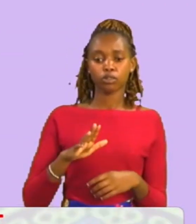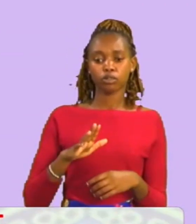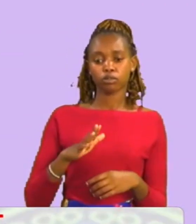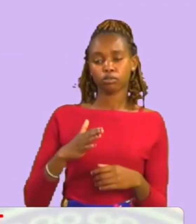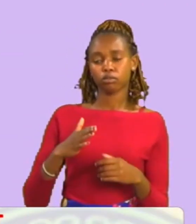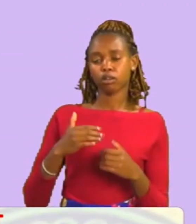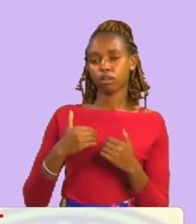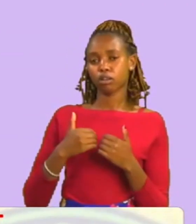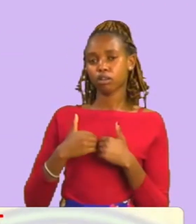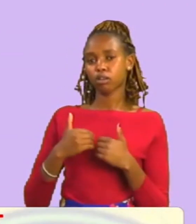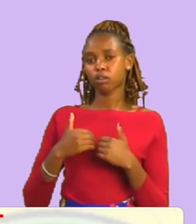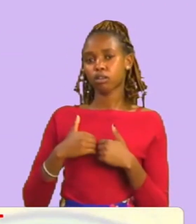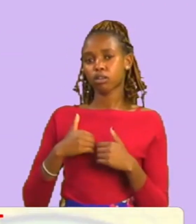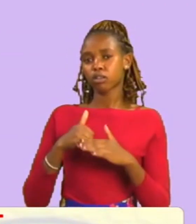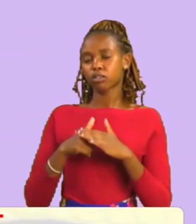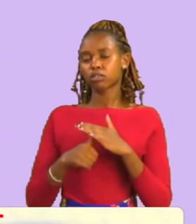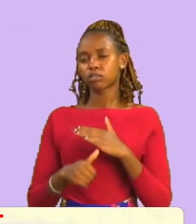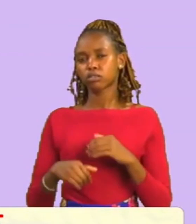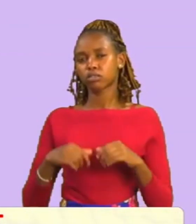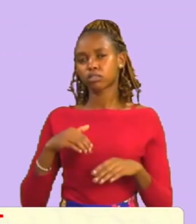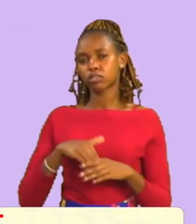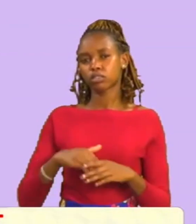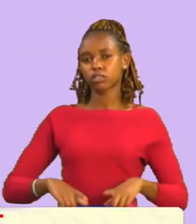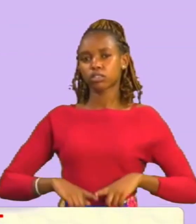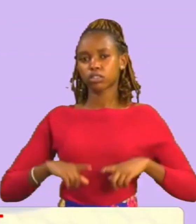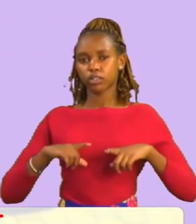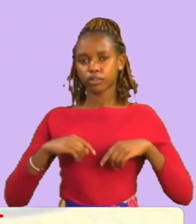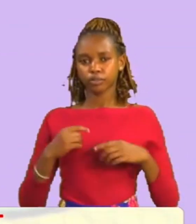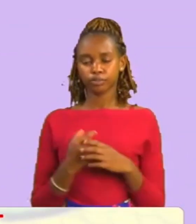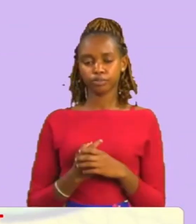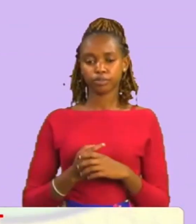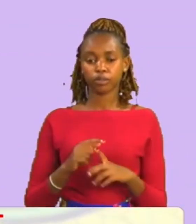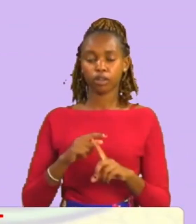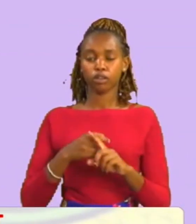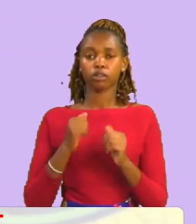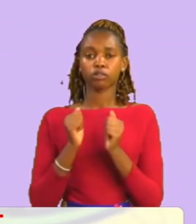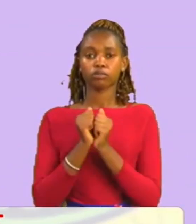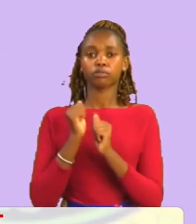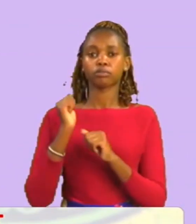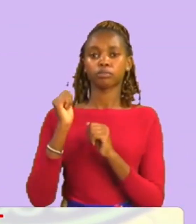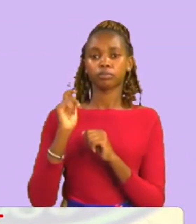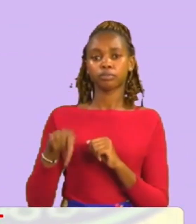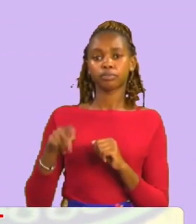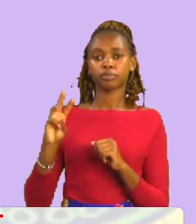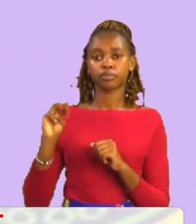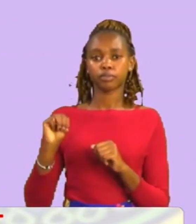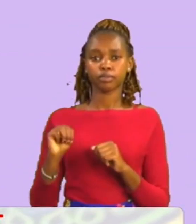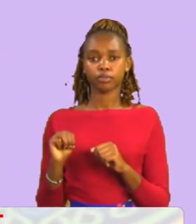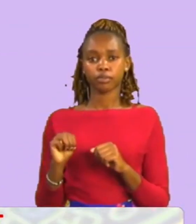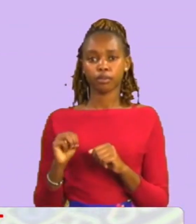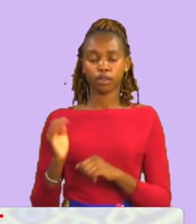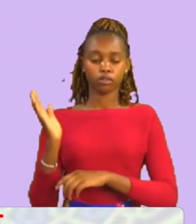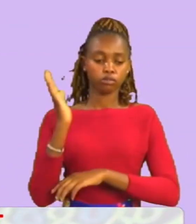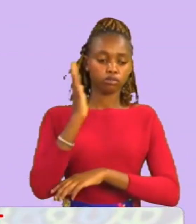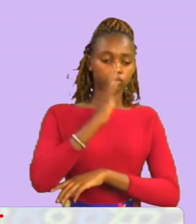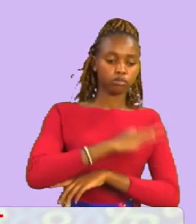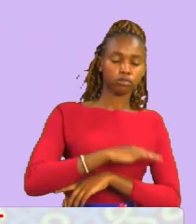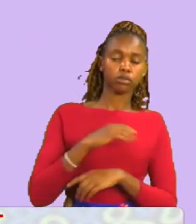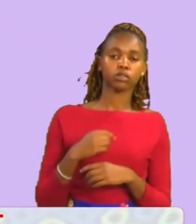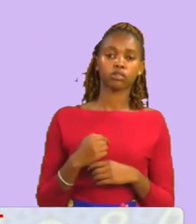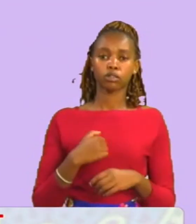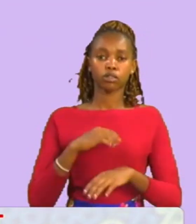moments in life, but siku kama za leo, each and every Saturday from 10 p.m. till 8, my brother, my sister, my brethren, we